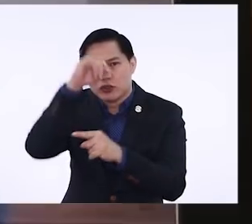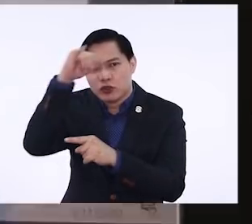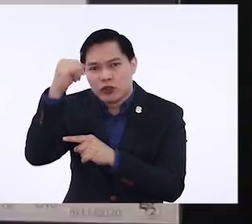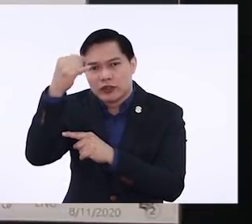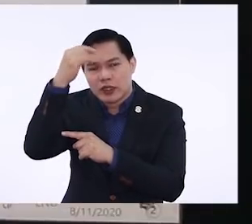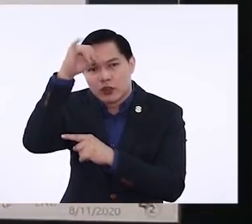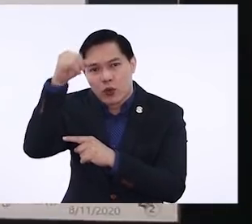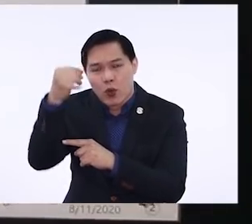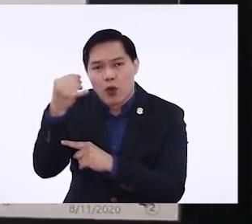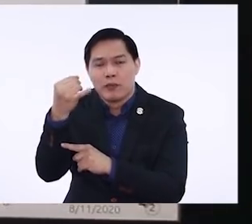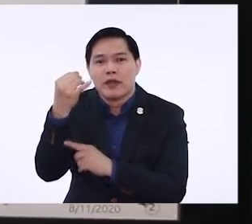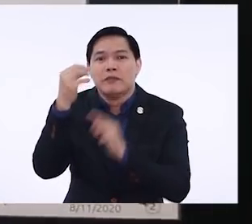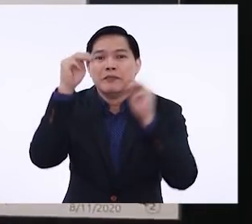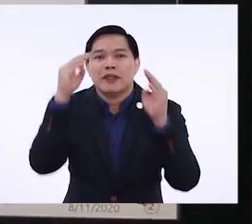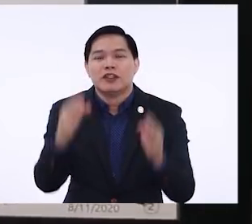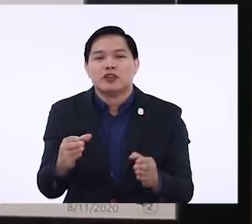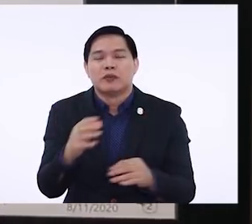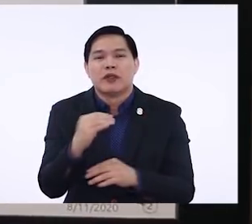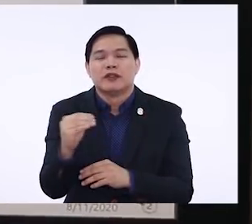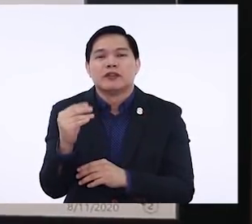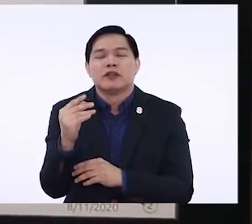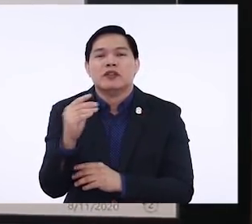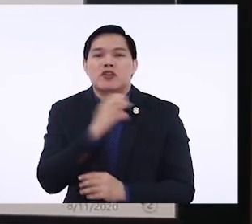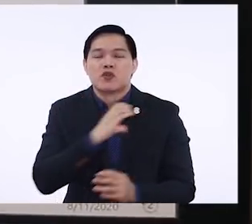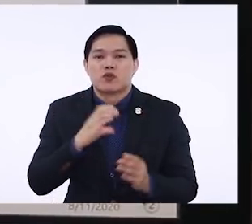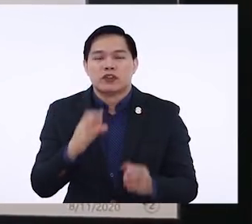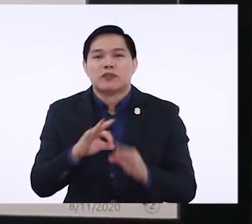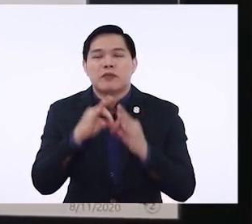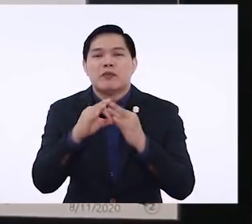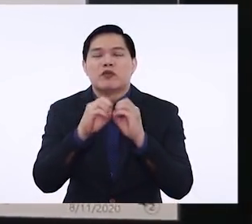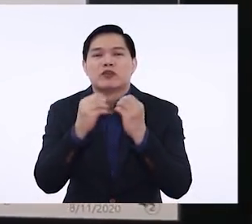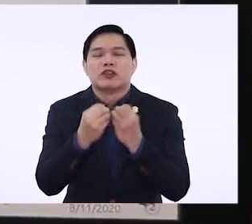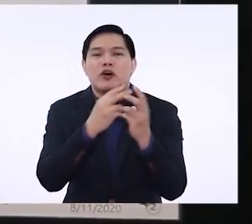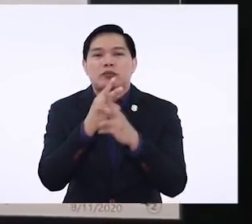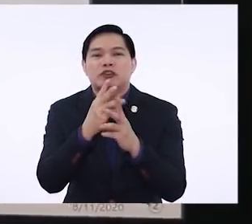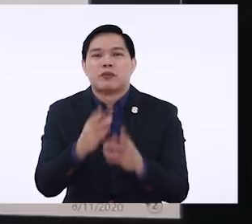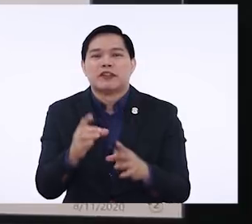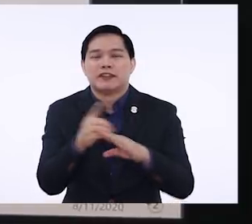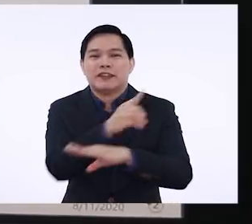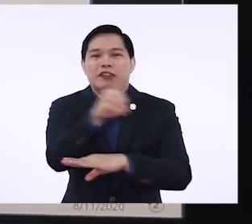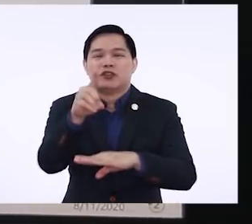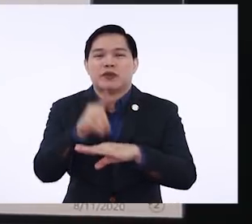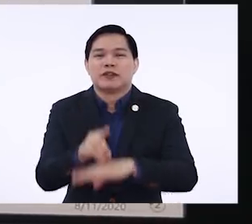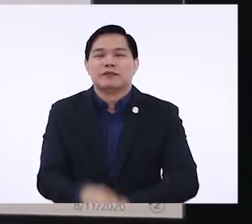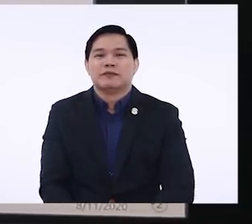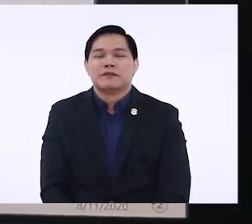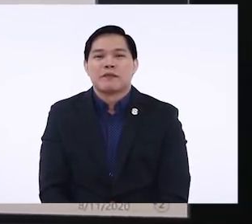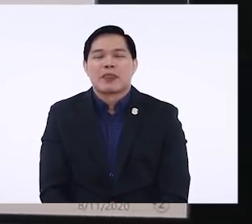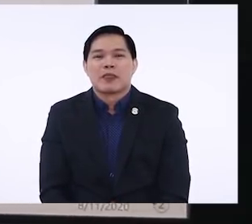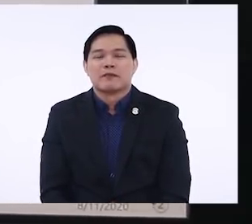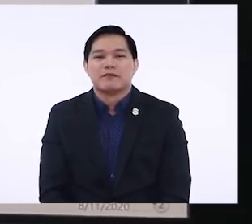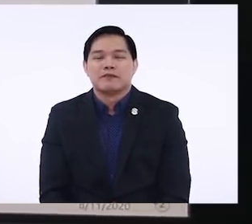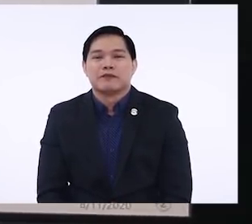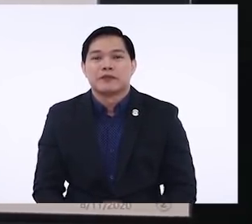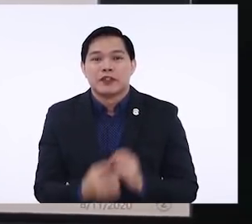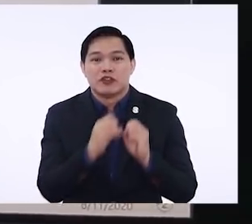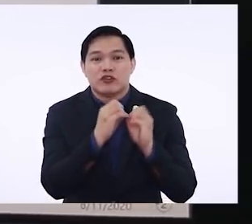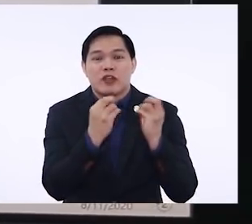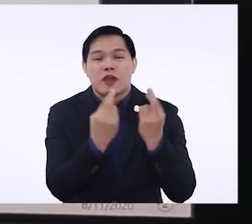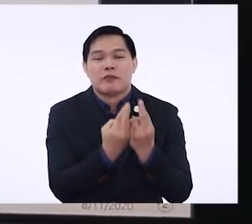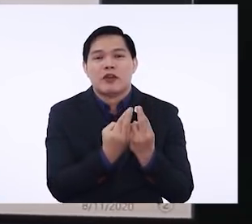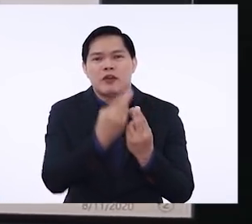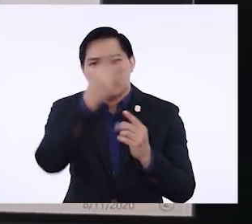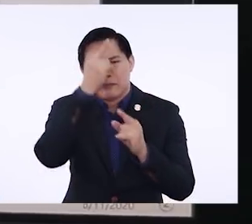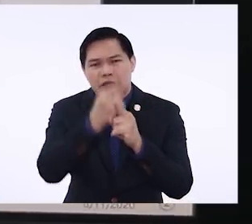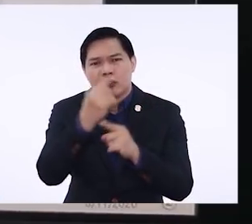Hobe, Minister of the Gospel and the Christian Family Organization Overseer of the District. In this seminar,